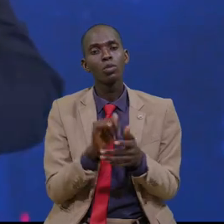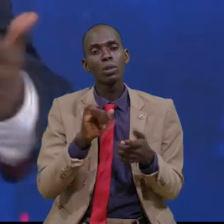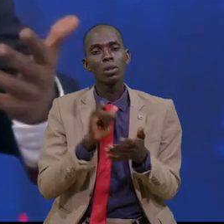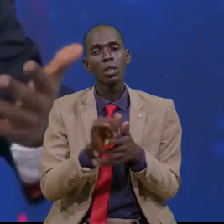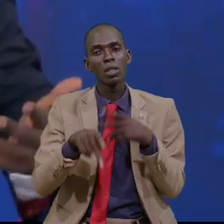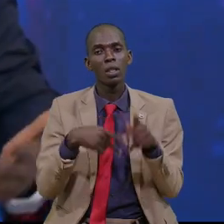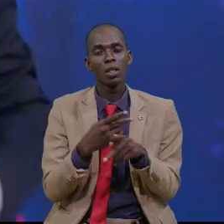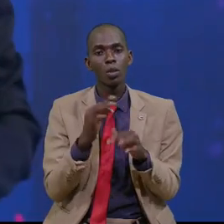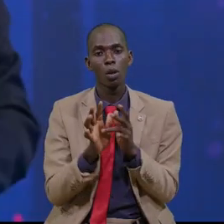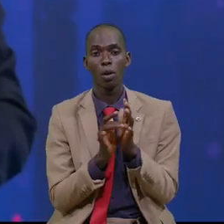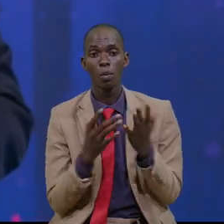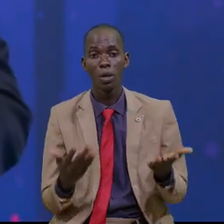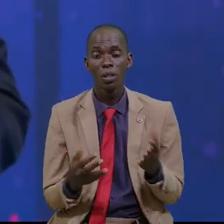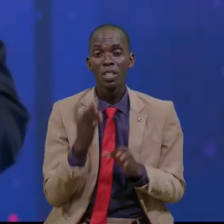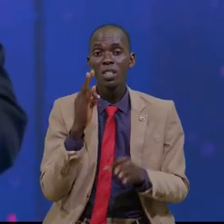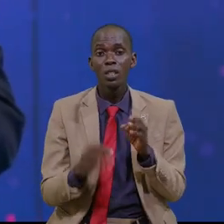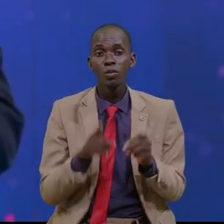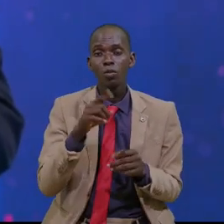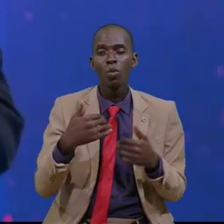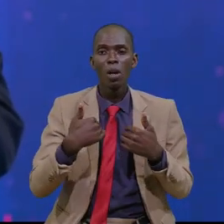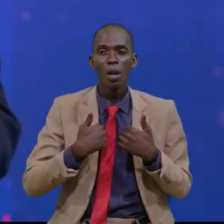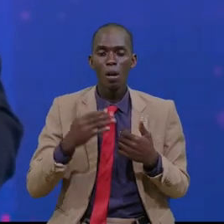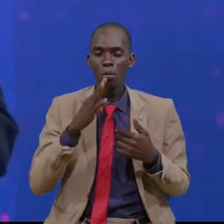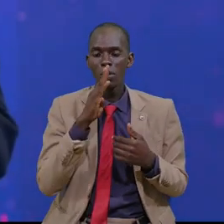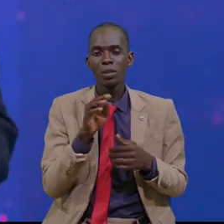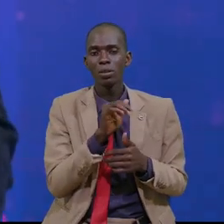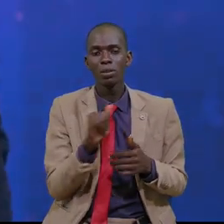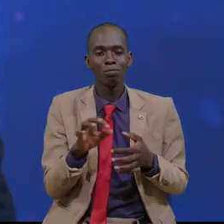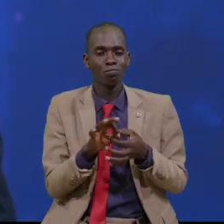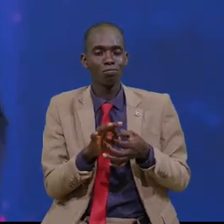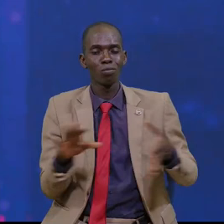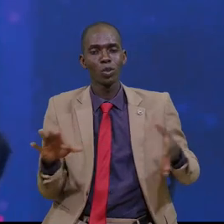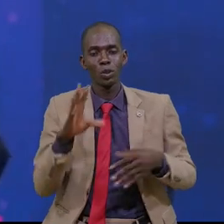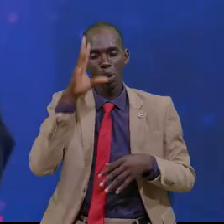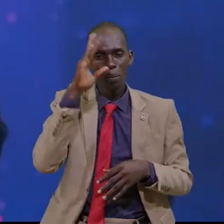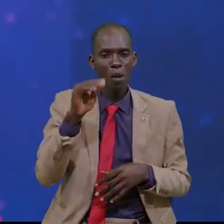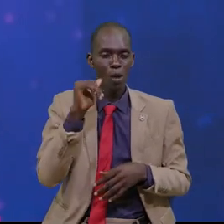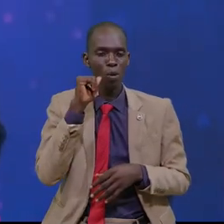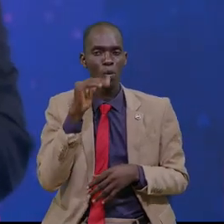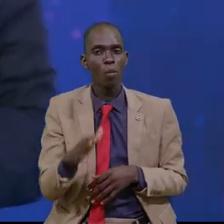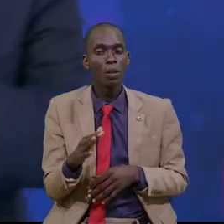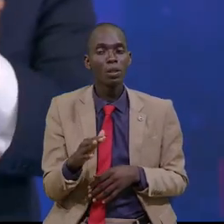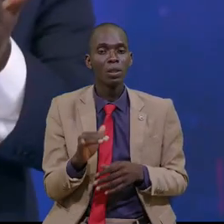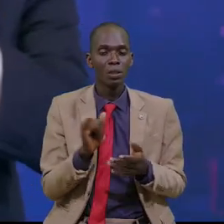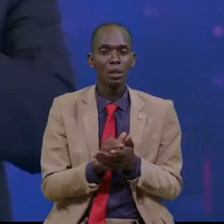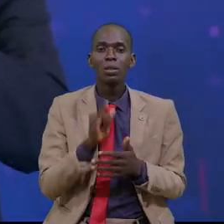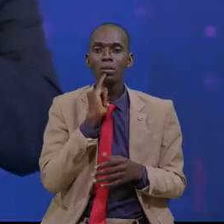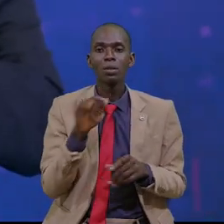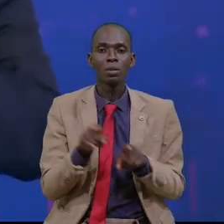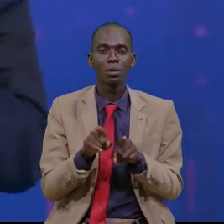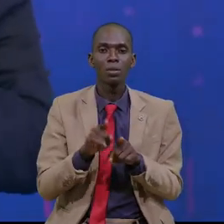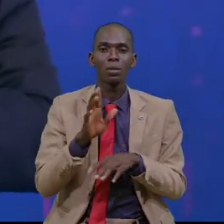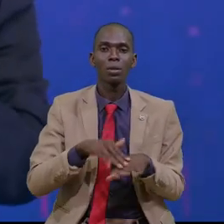been loose as a man, as a woman, so-called minister, you will